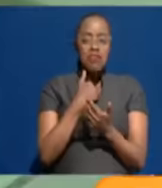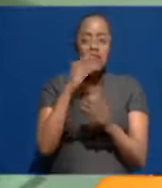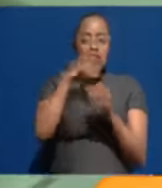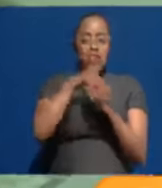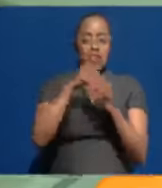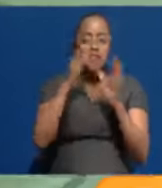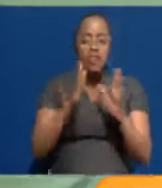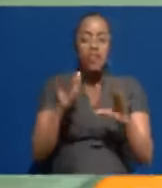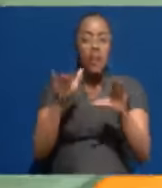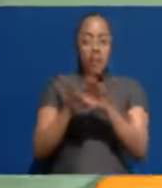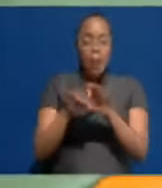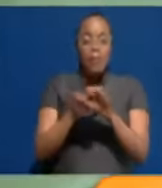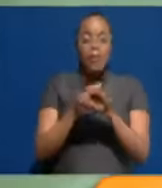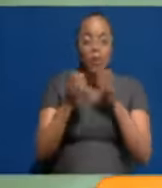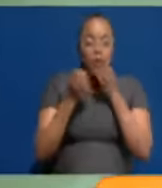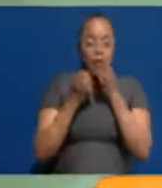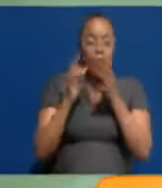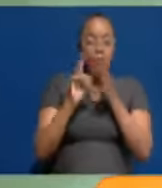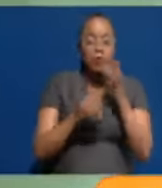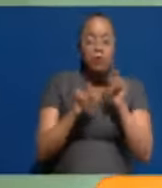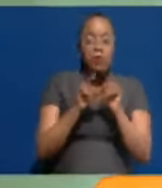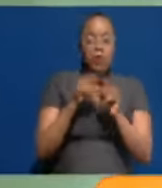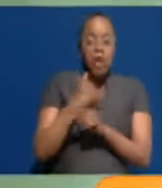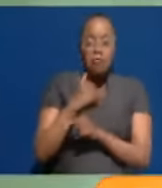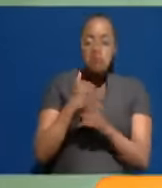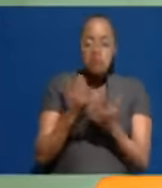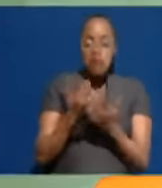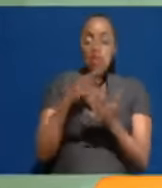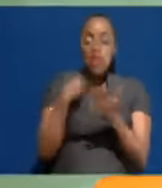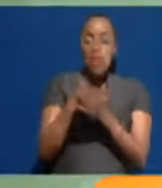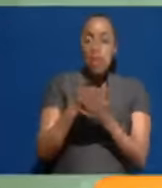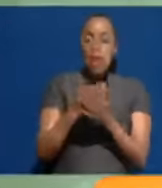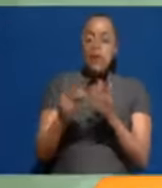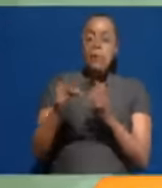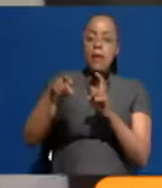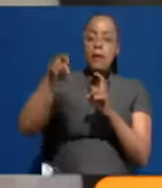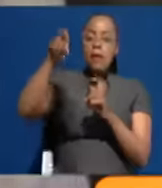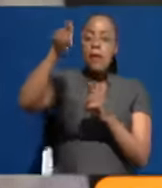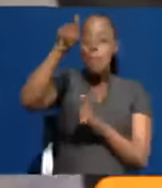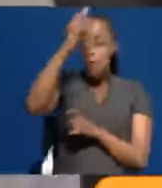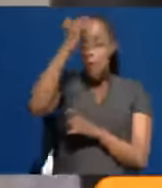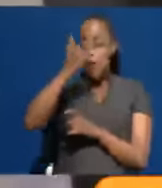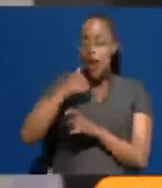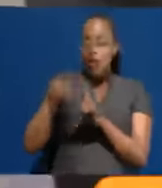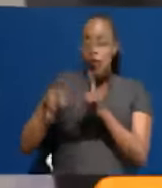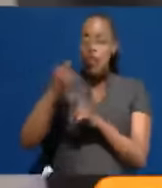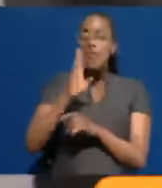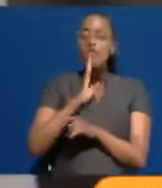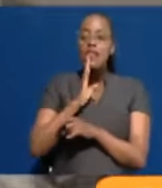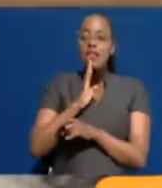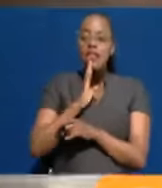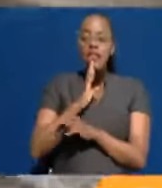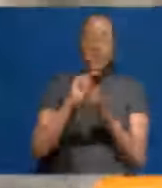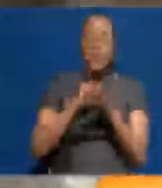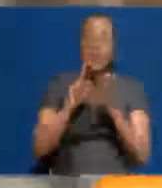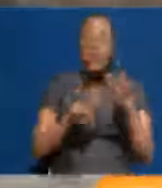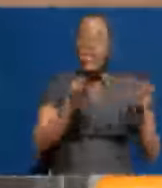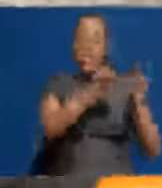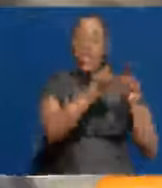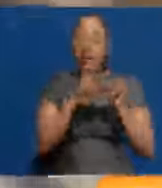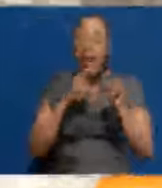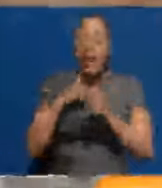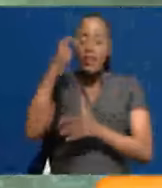investors. Members were alarmed by a further admission that currency appreciation was resulting in a rise in the debt stock, meaning already